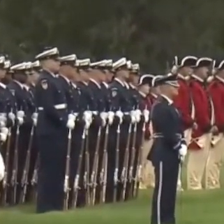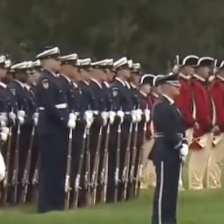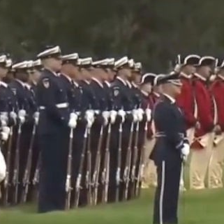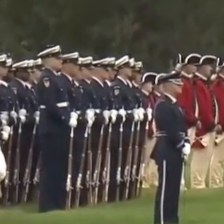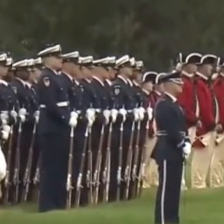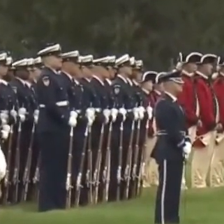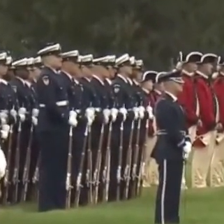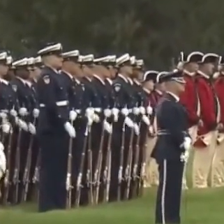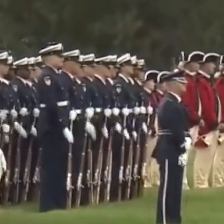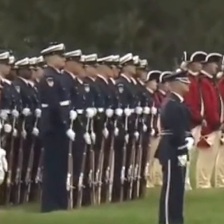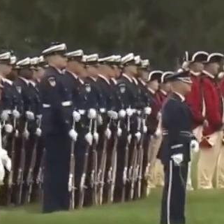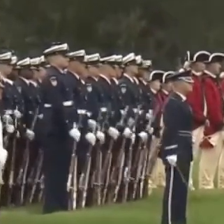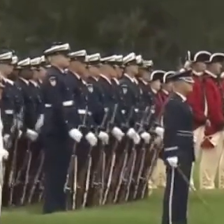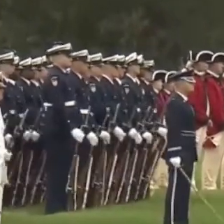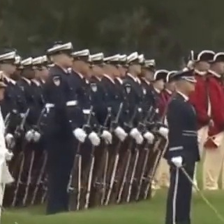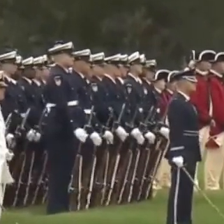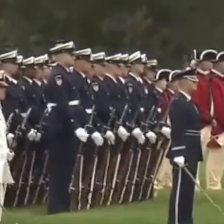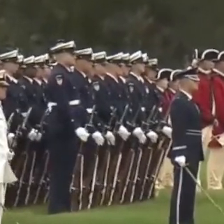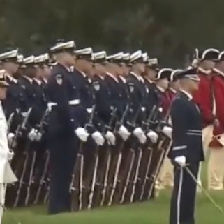Honor. Go.